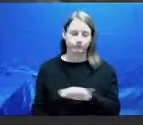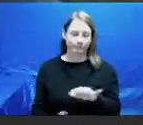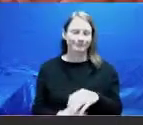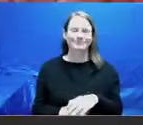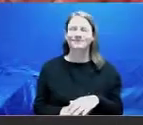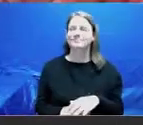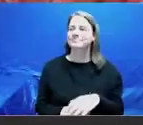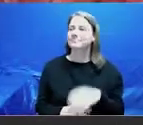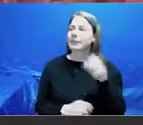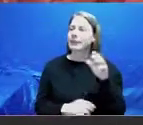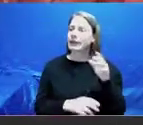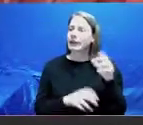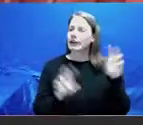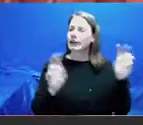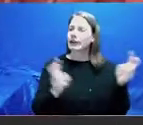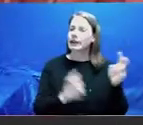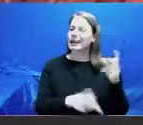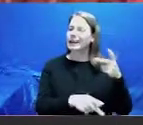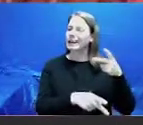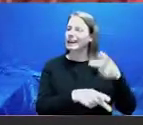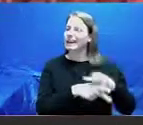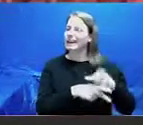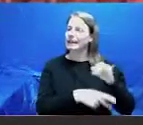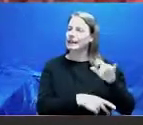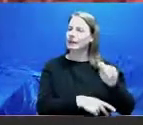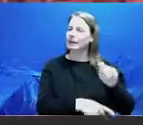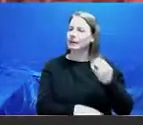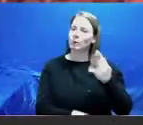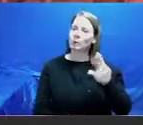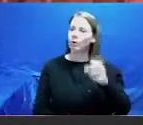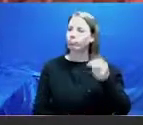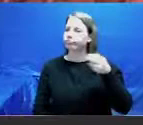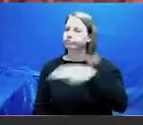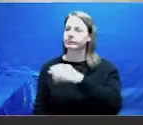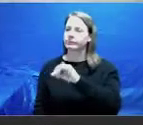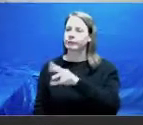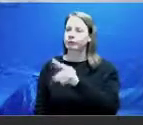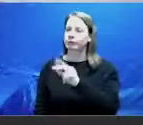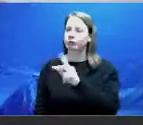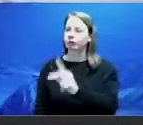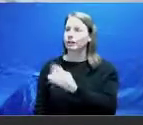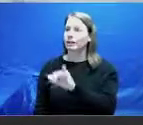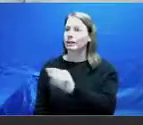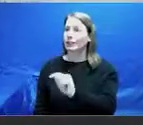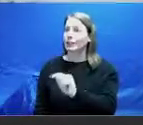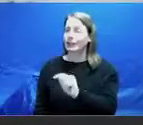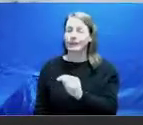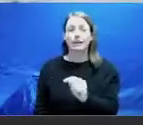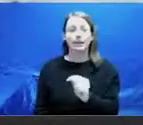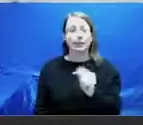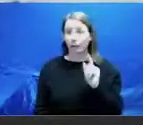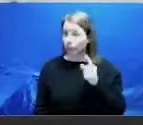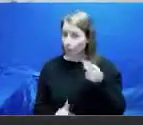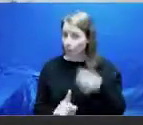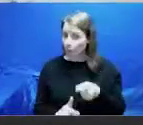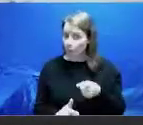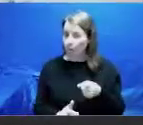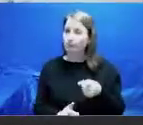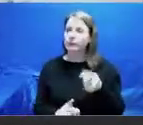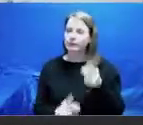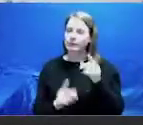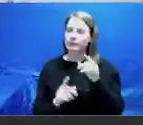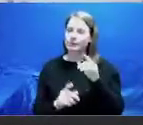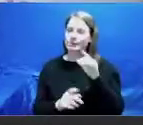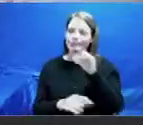to read, but to identify the important concepts within the text and put them to use.